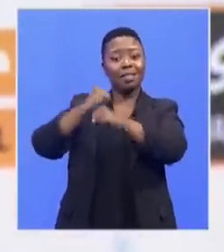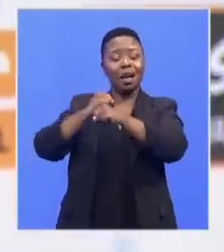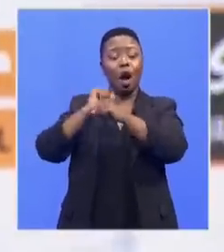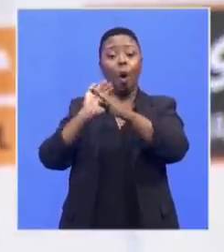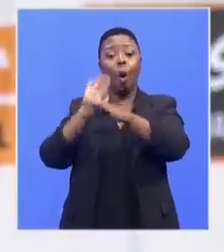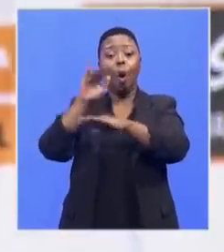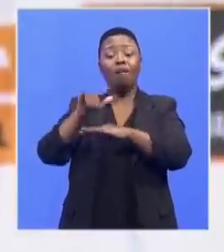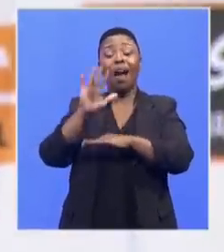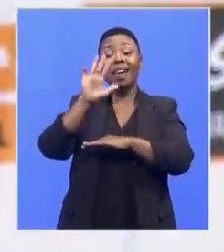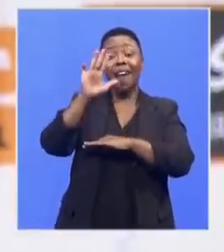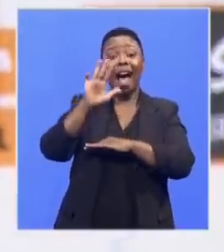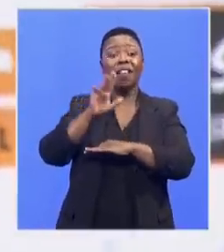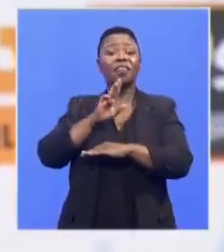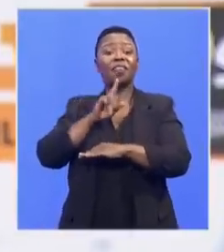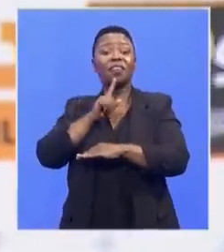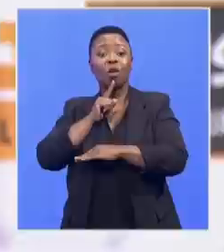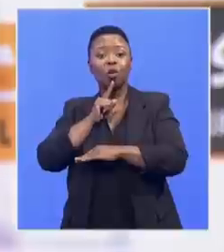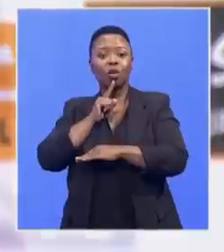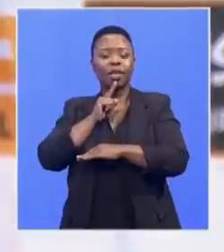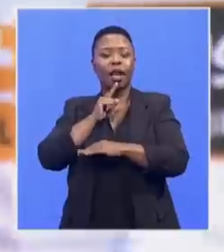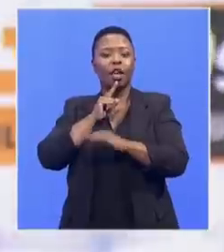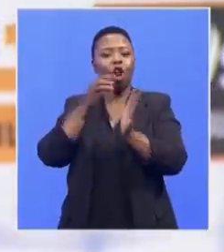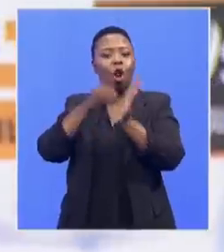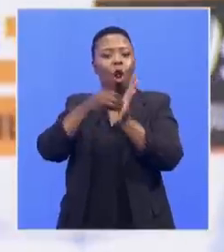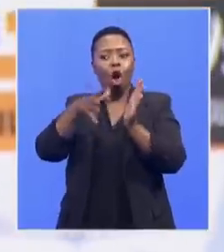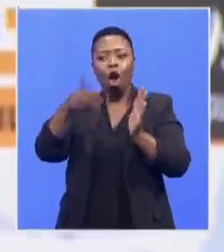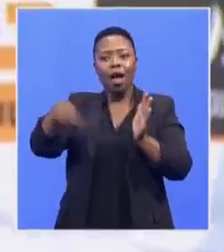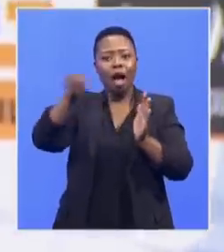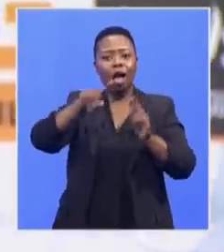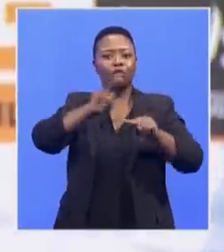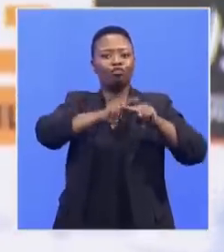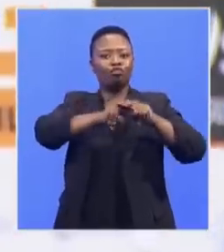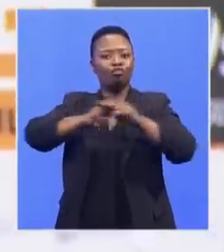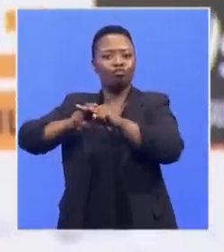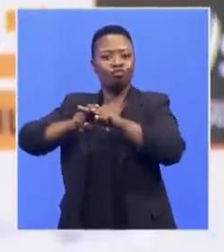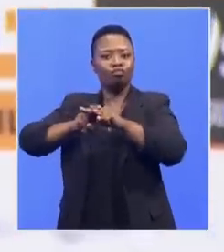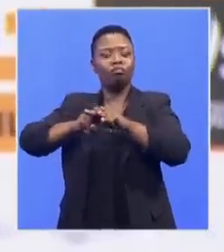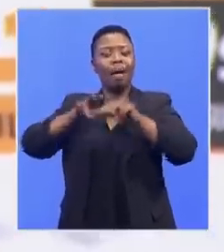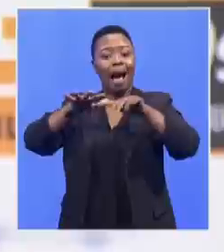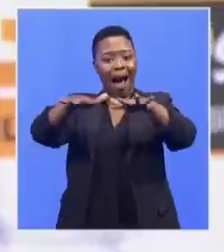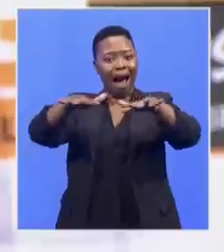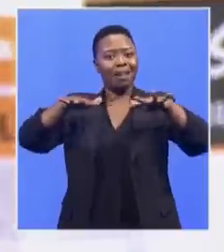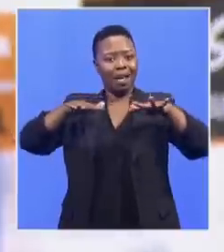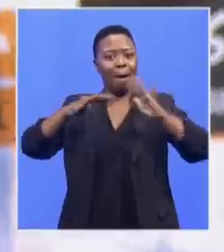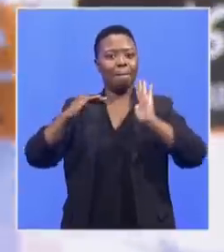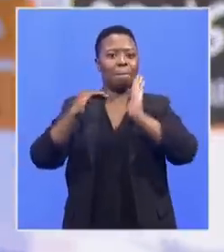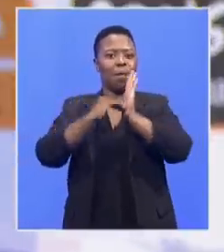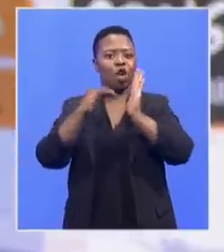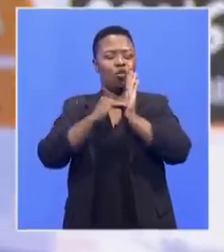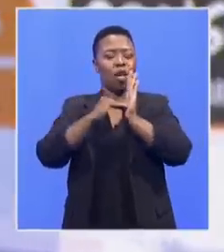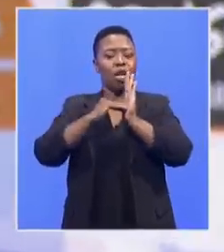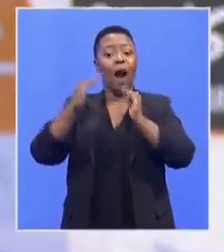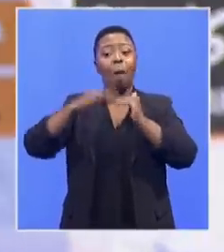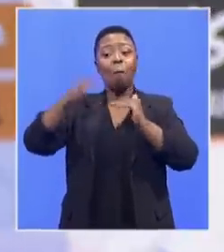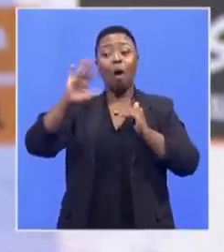young people sat for matric, and more than 80% of them